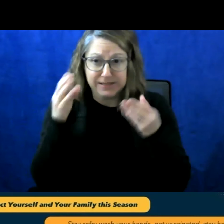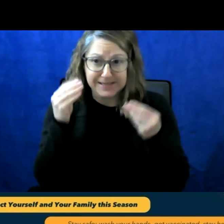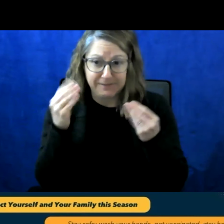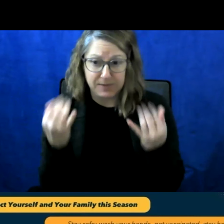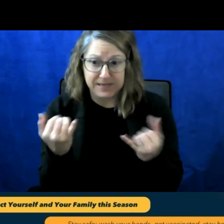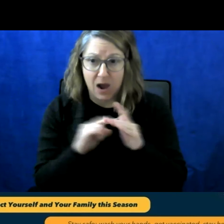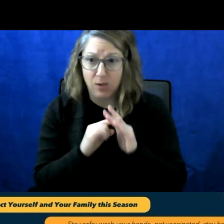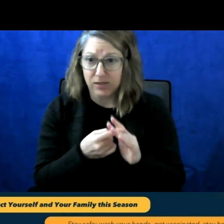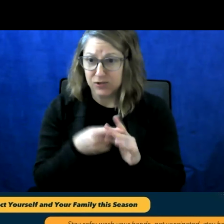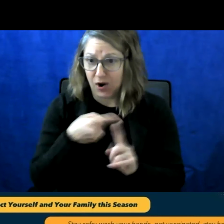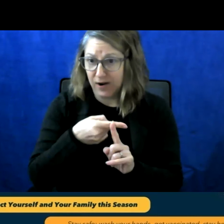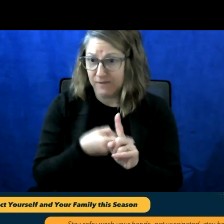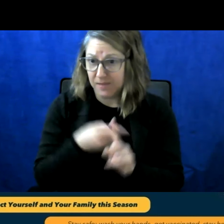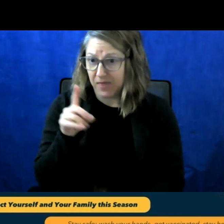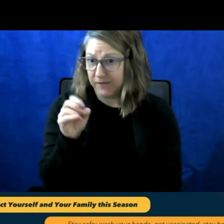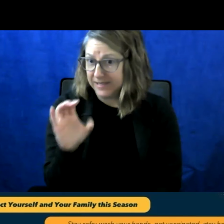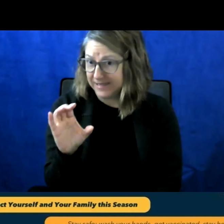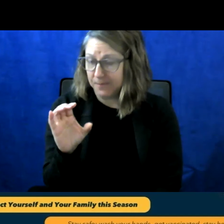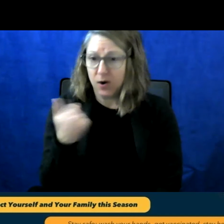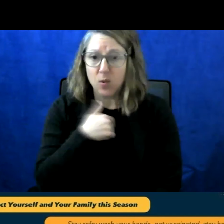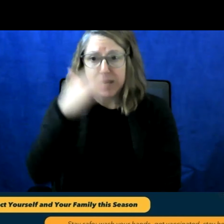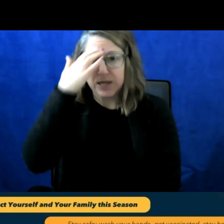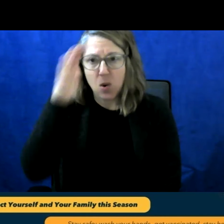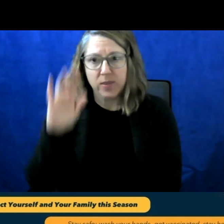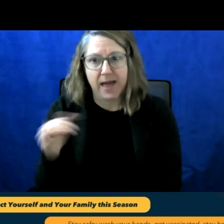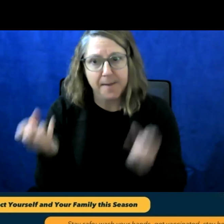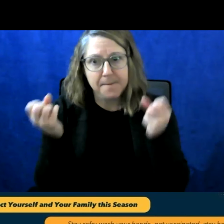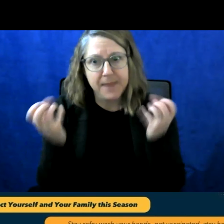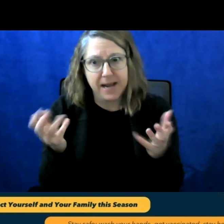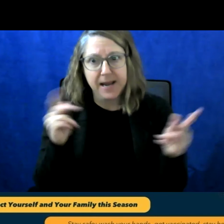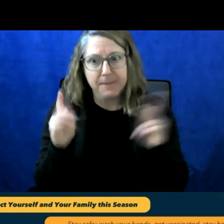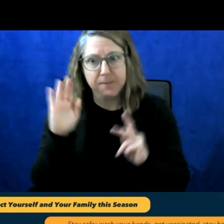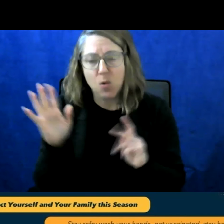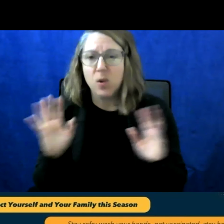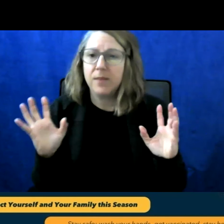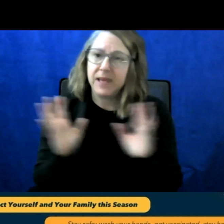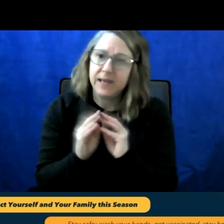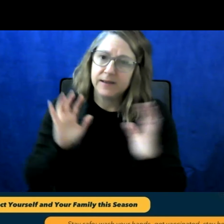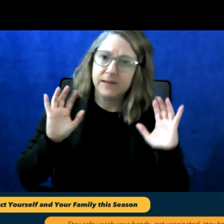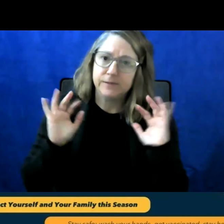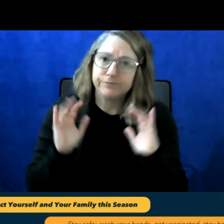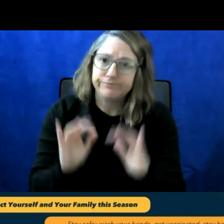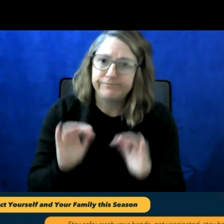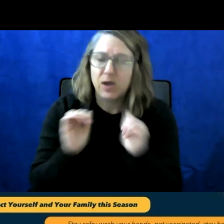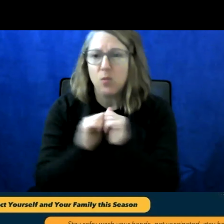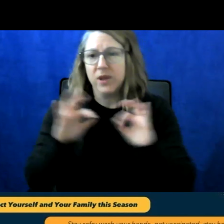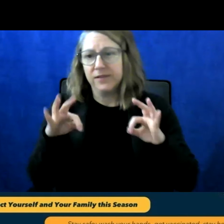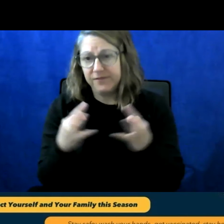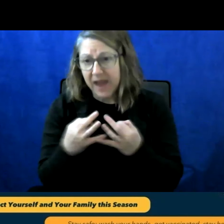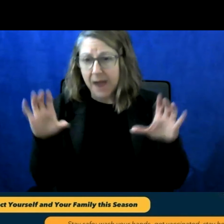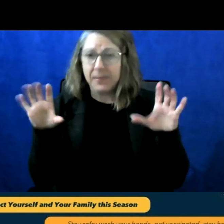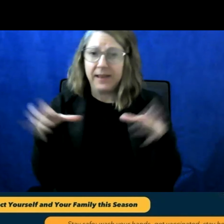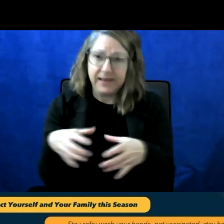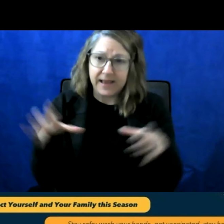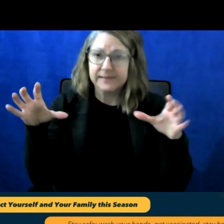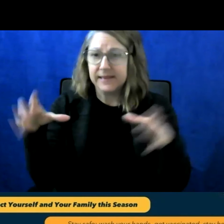of the month of December, when we know that many of you will be gathering with families and family members and